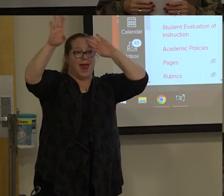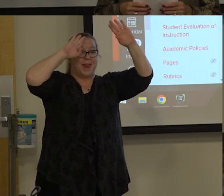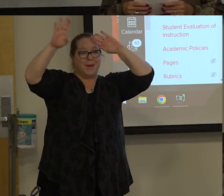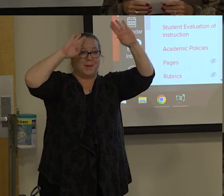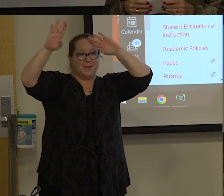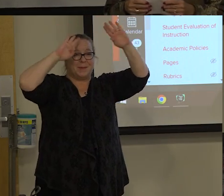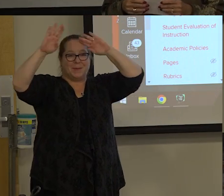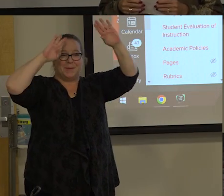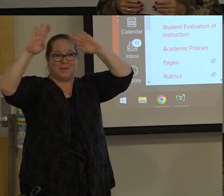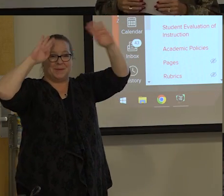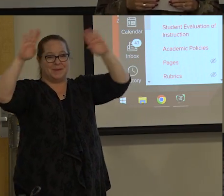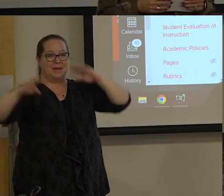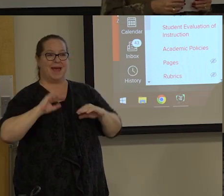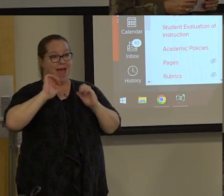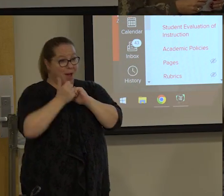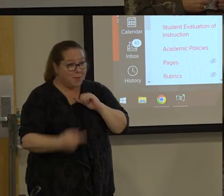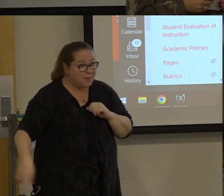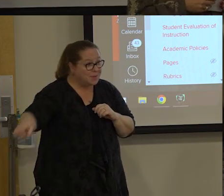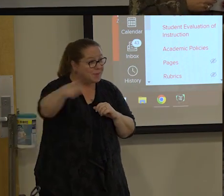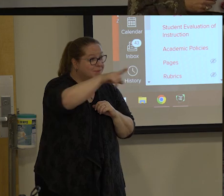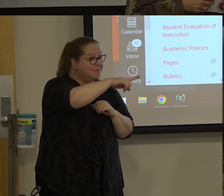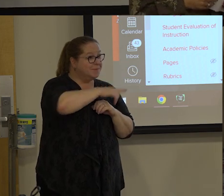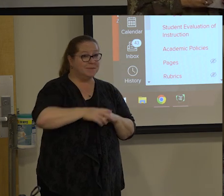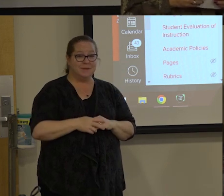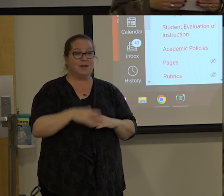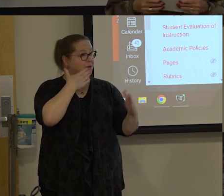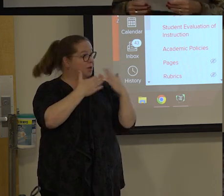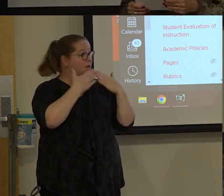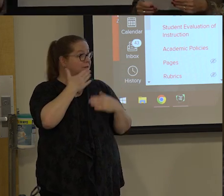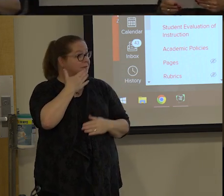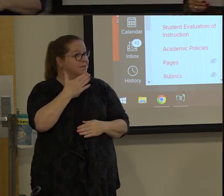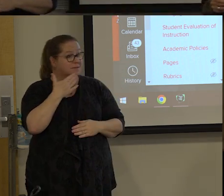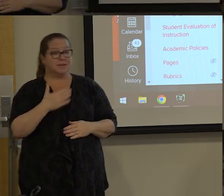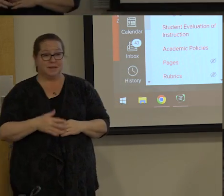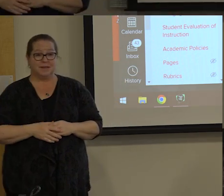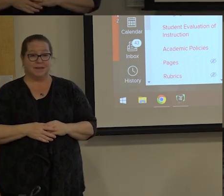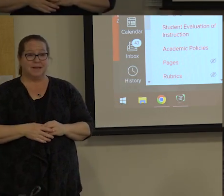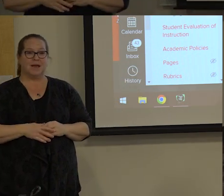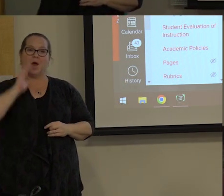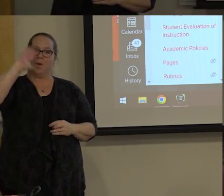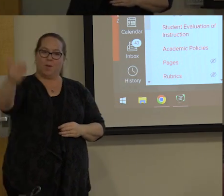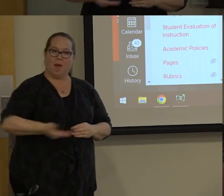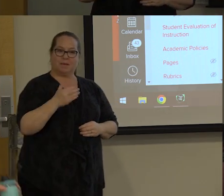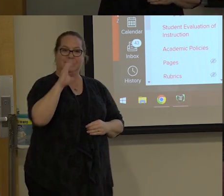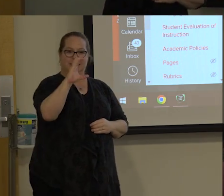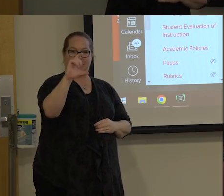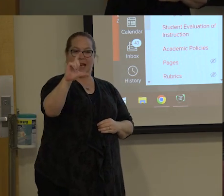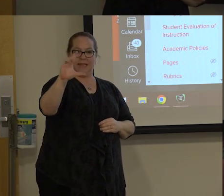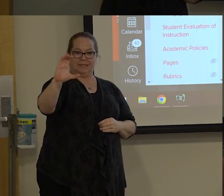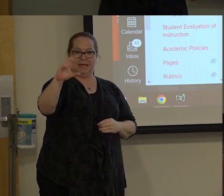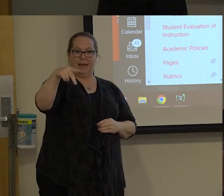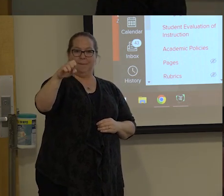everybody. Like hidden behind the steps. Yeah, that's all right. Welcome to the